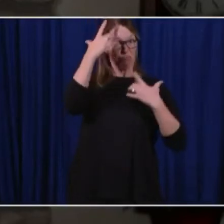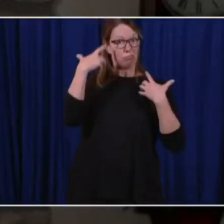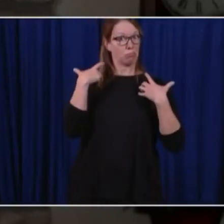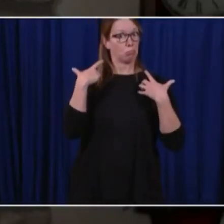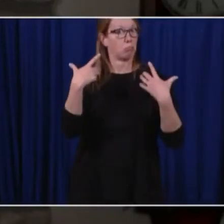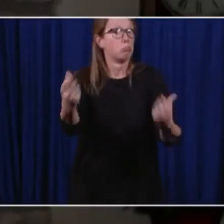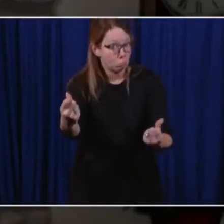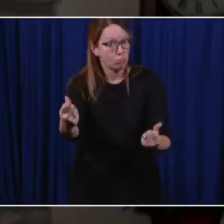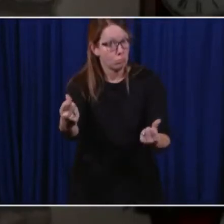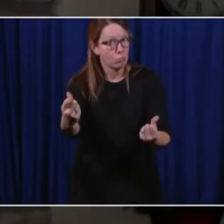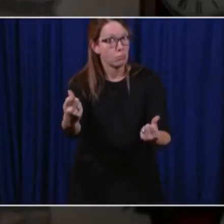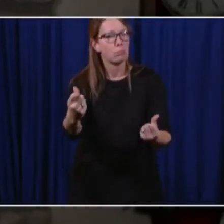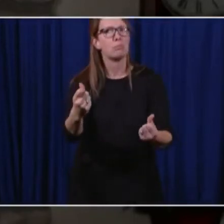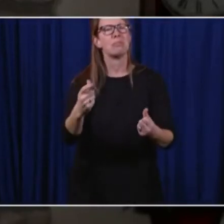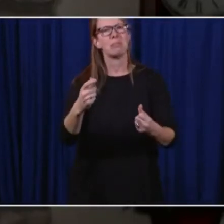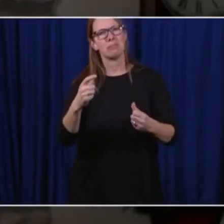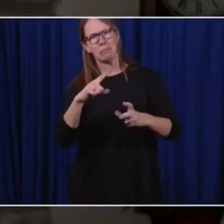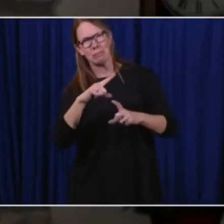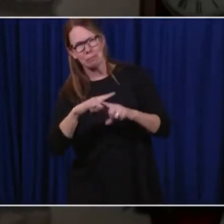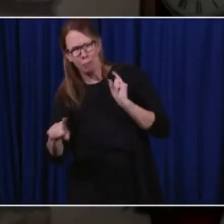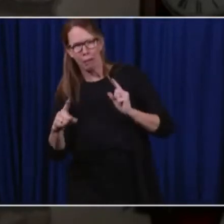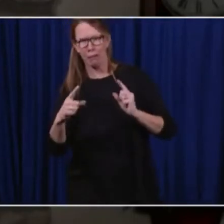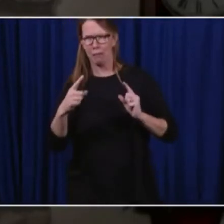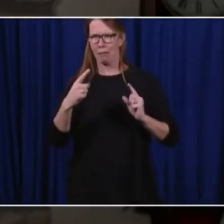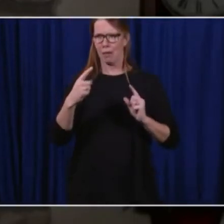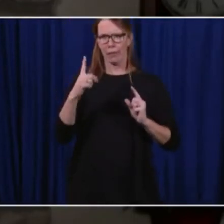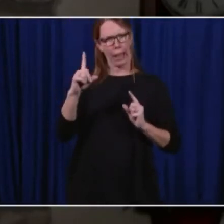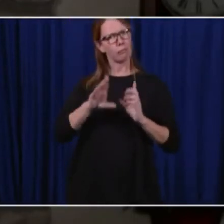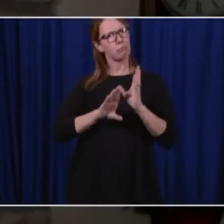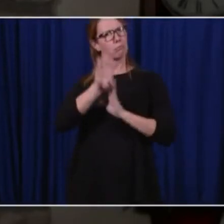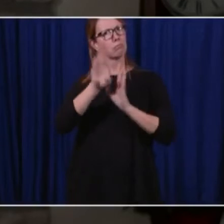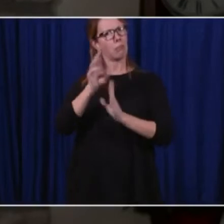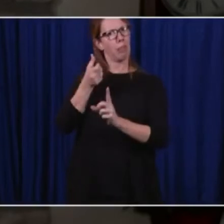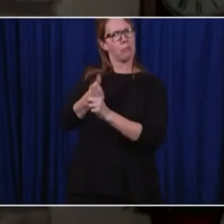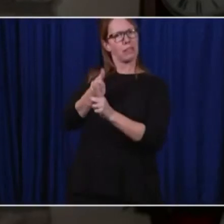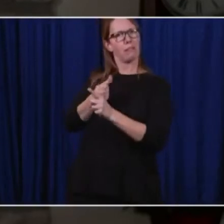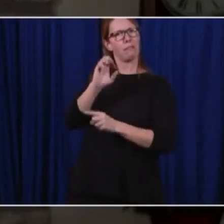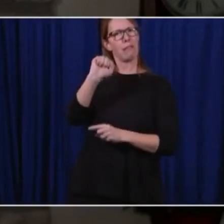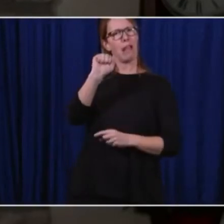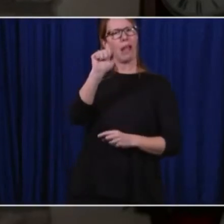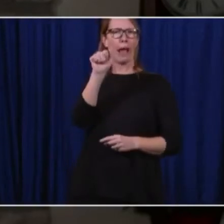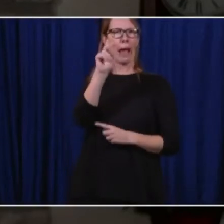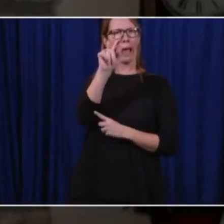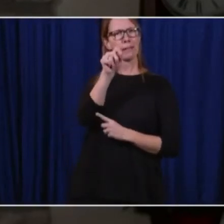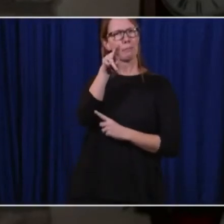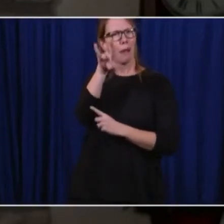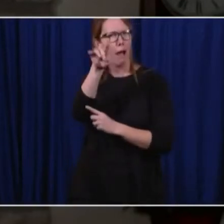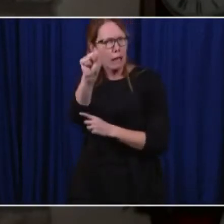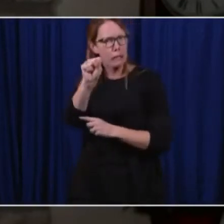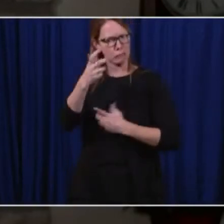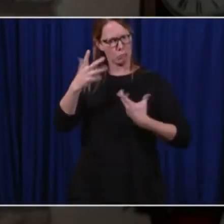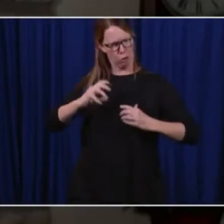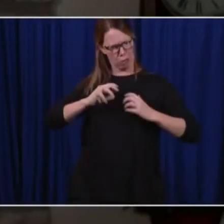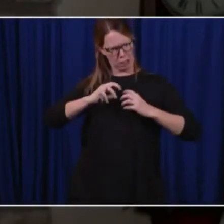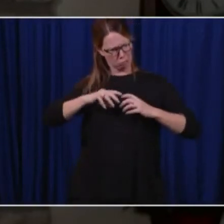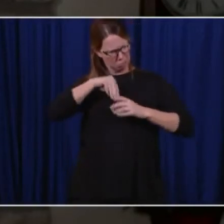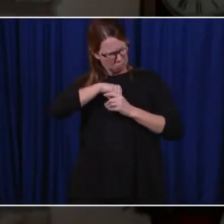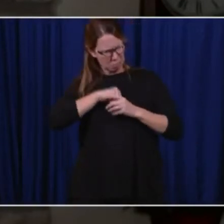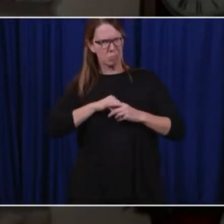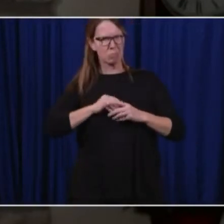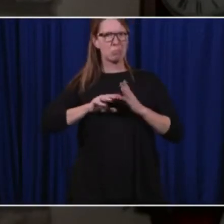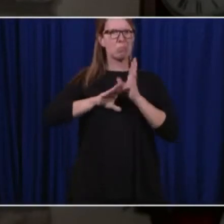better, and somehow they developed some antibodies, antibodies in their system. Do those people need